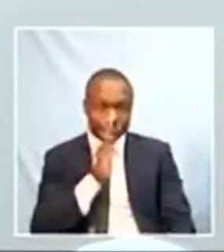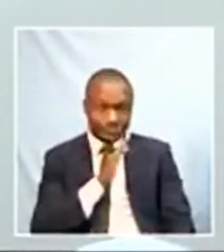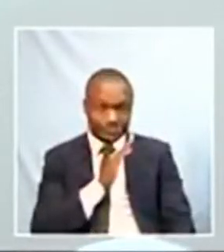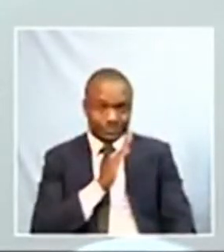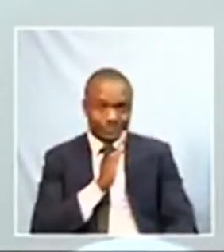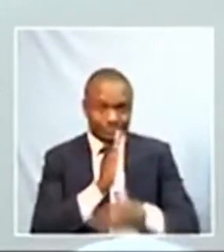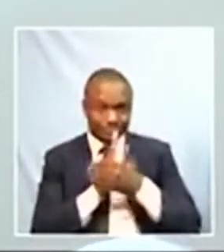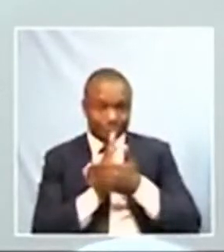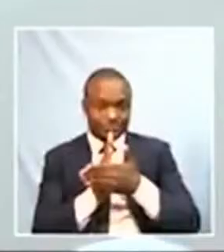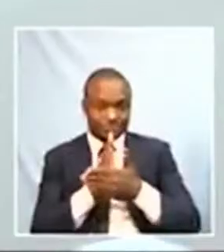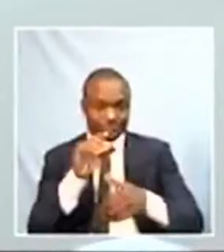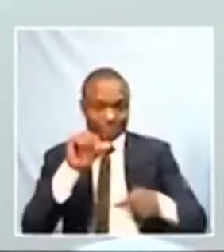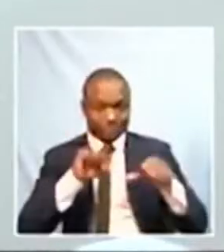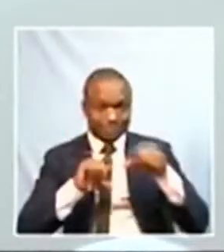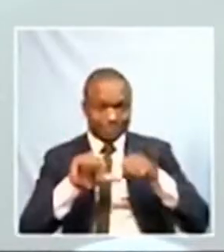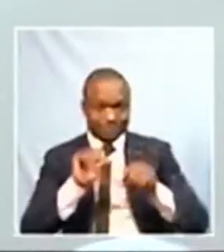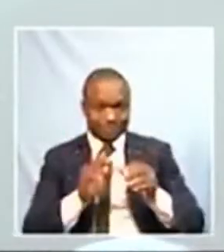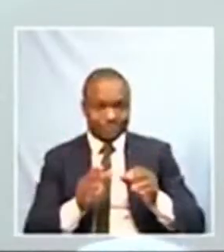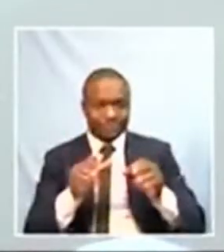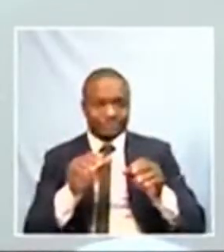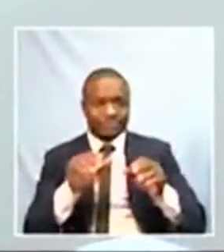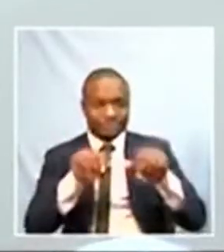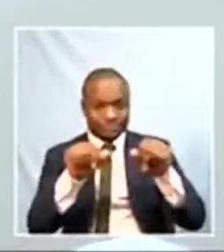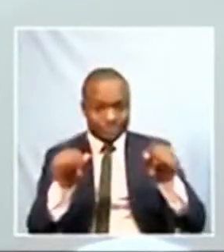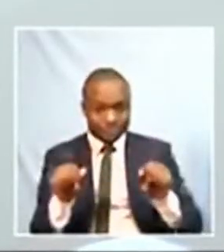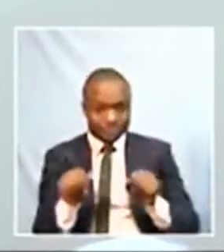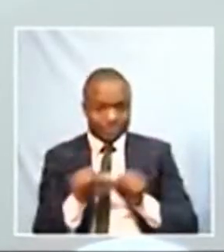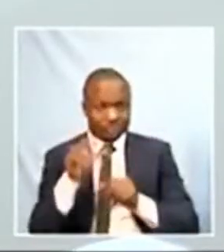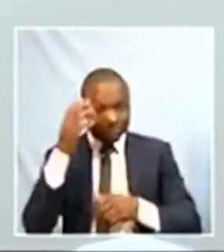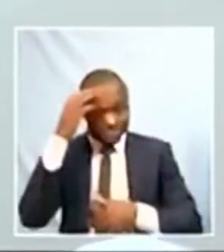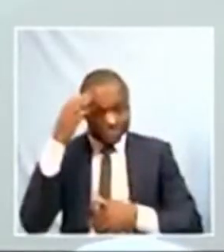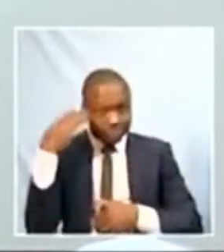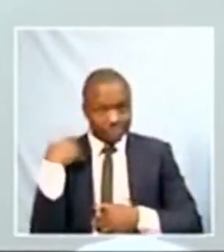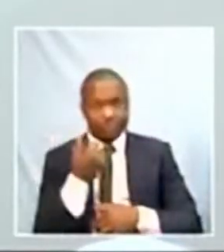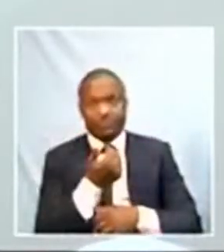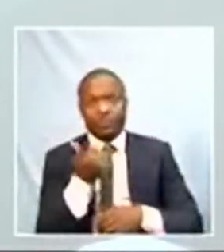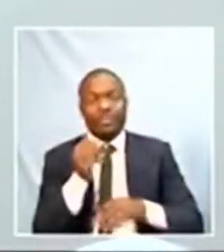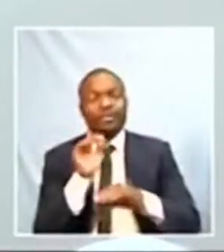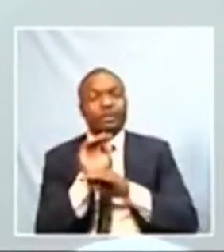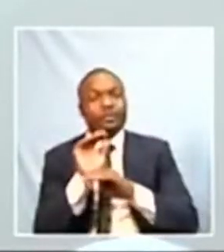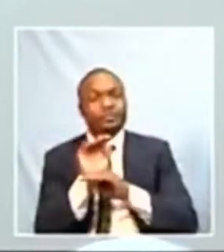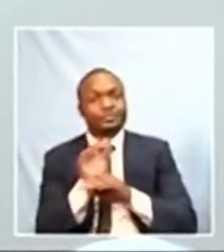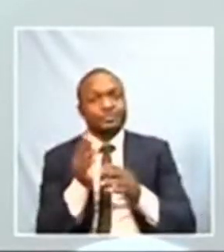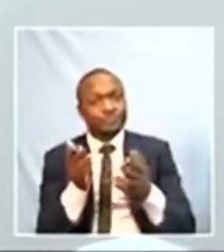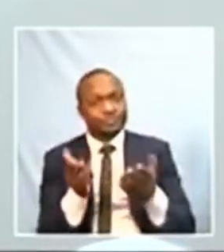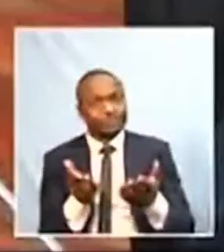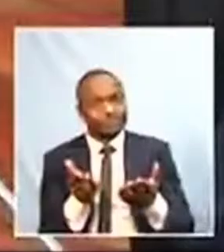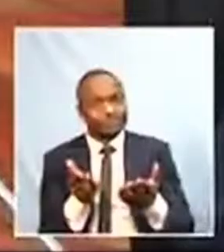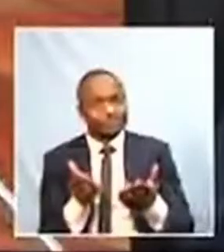guided by Auditor General's Office. Do you have any comment on that one?